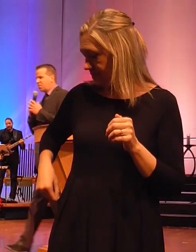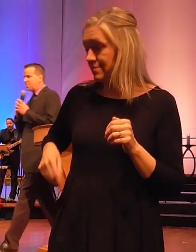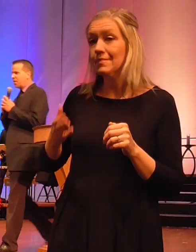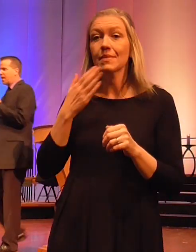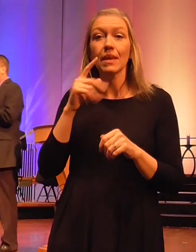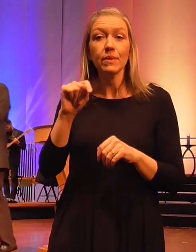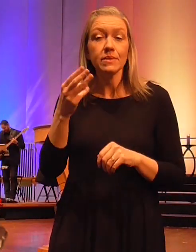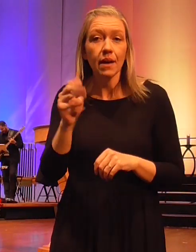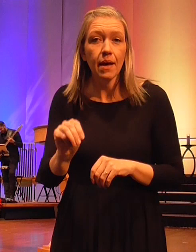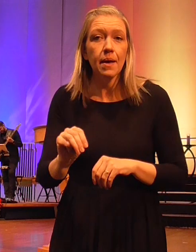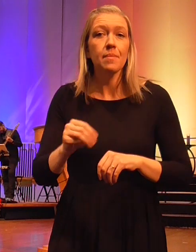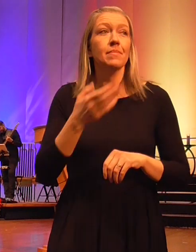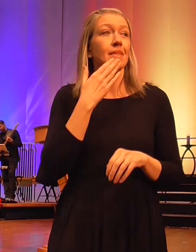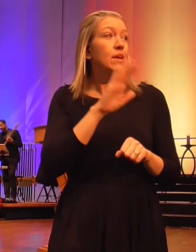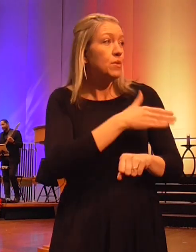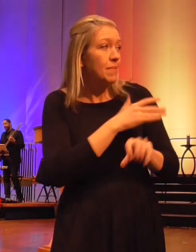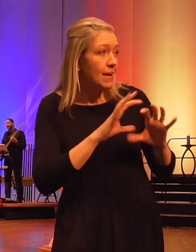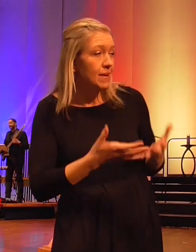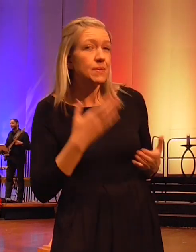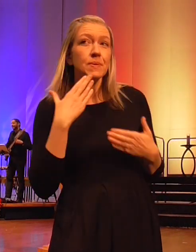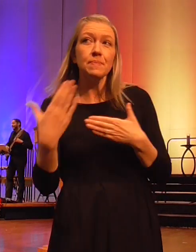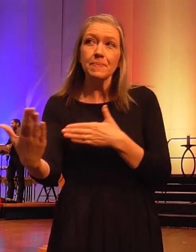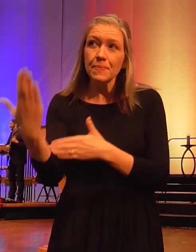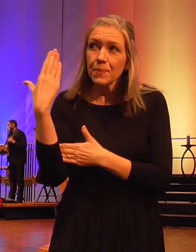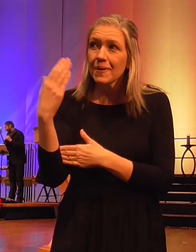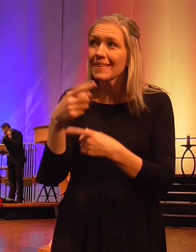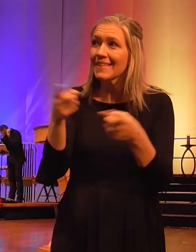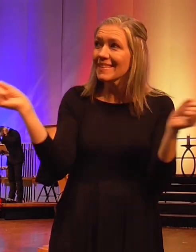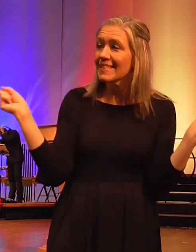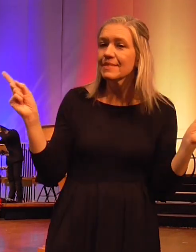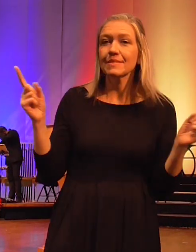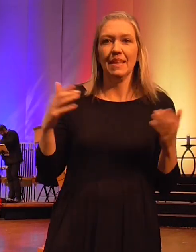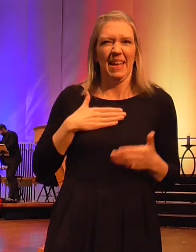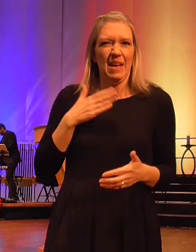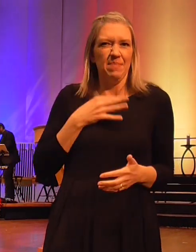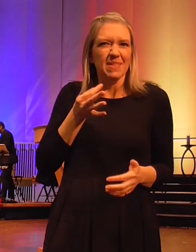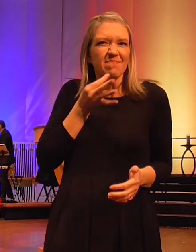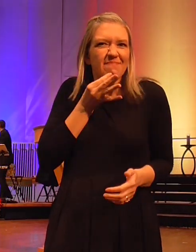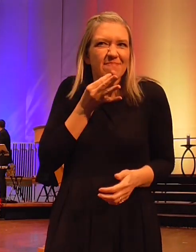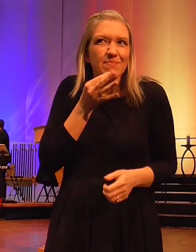And good morning, Mile High Church. Happy almost New Year.